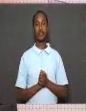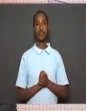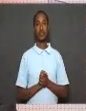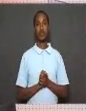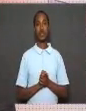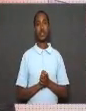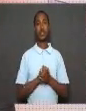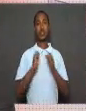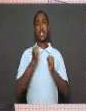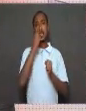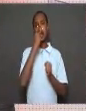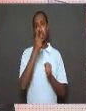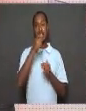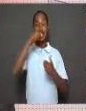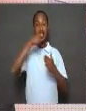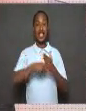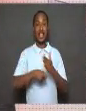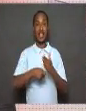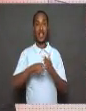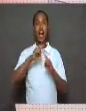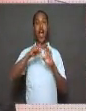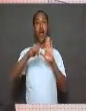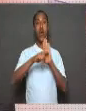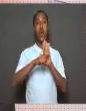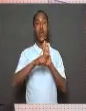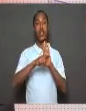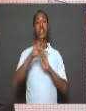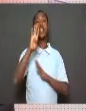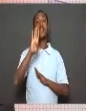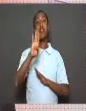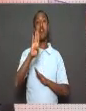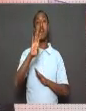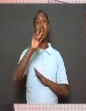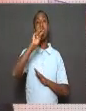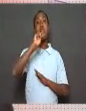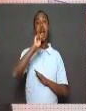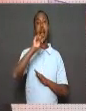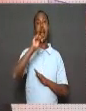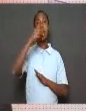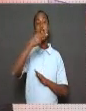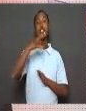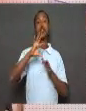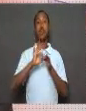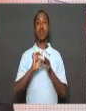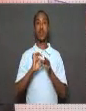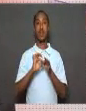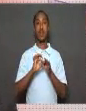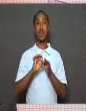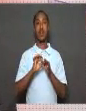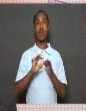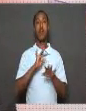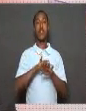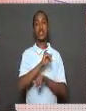As you can see in the resulting ion, the 4N to H bonds are the